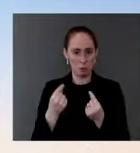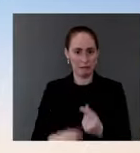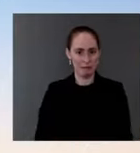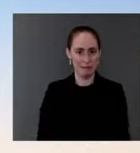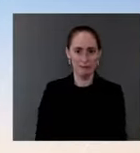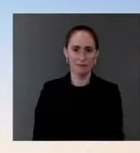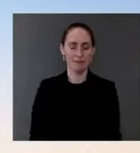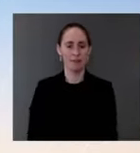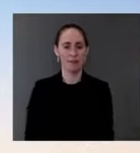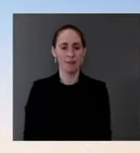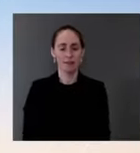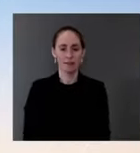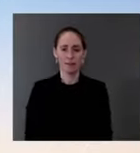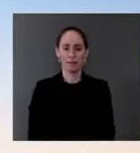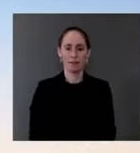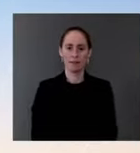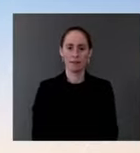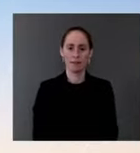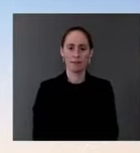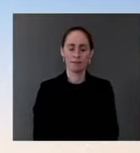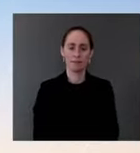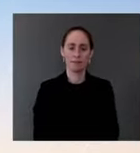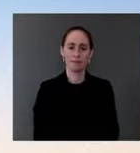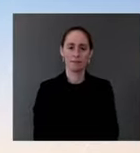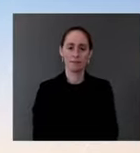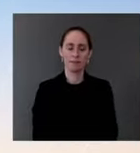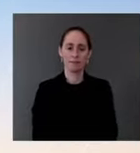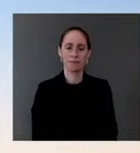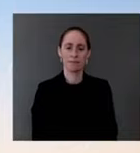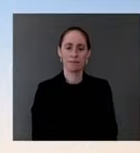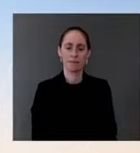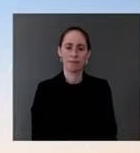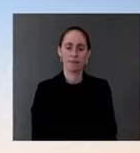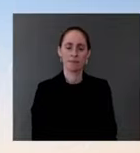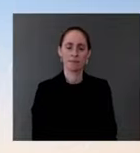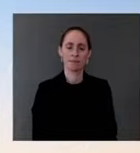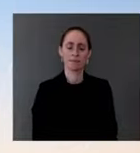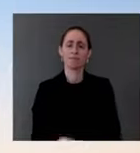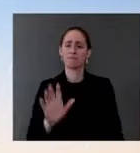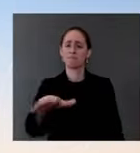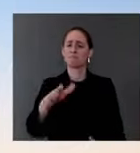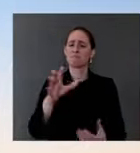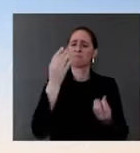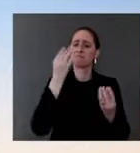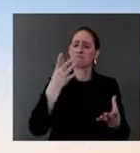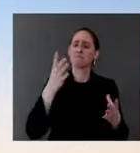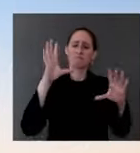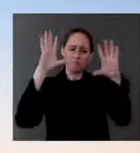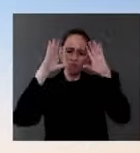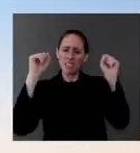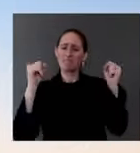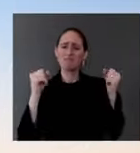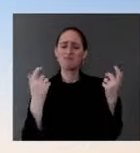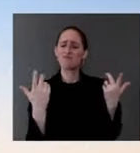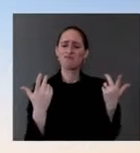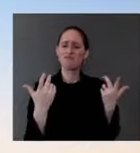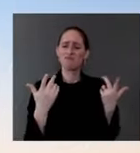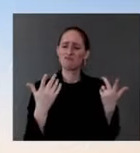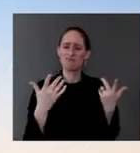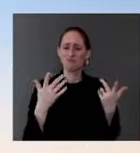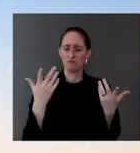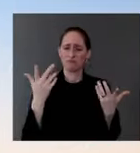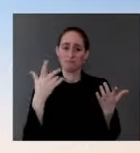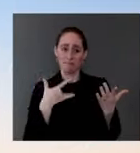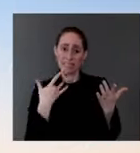we could not proceed with business as usual and send a diplomatic delegation to the Olympics. But obviously, we work